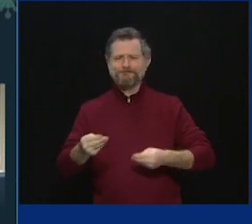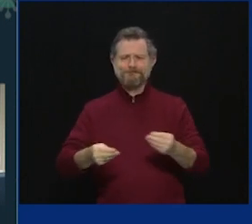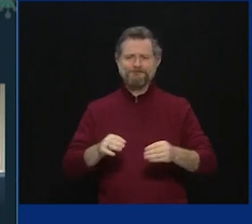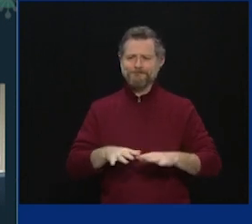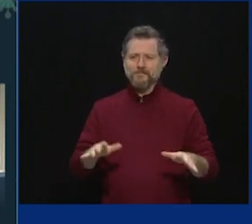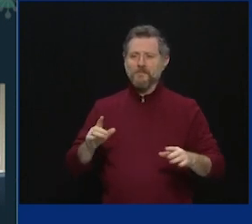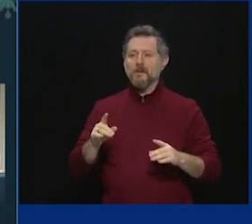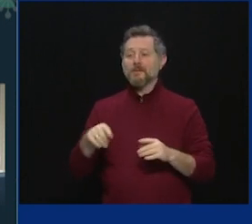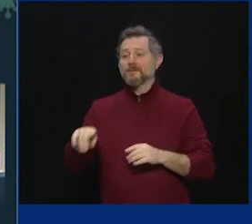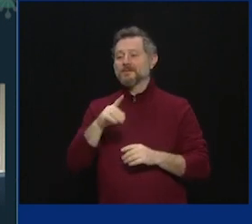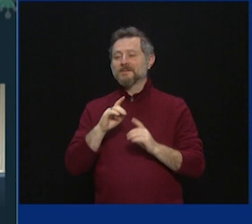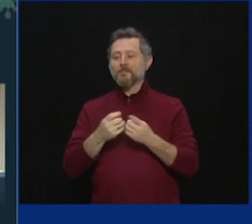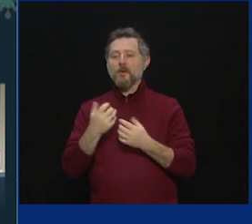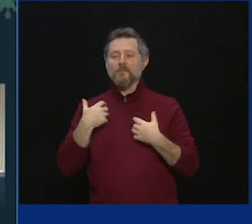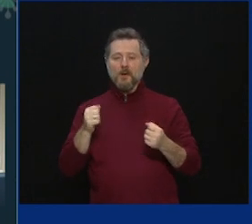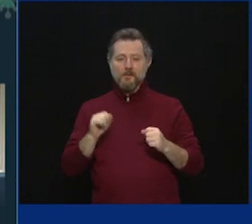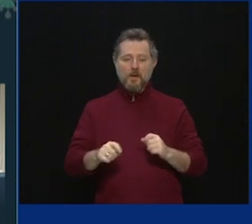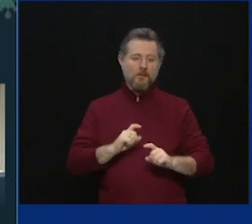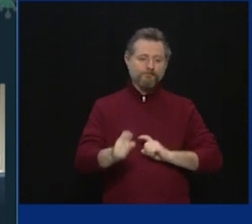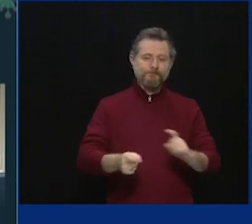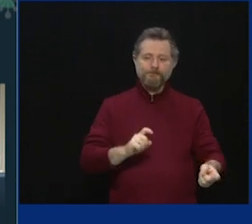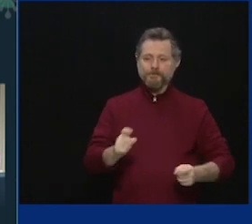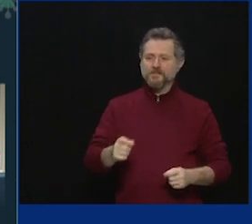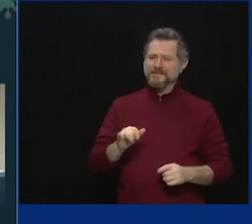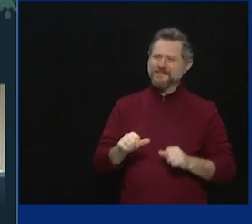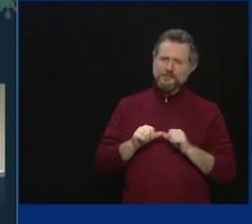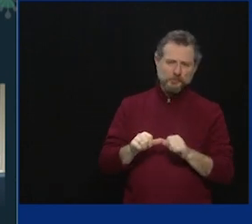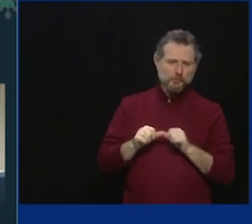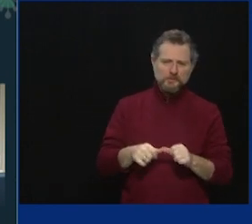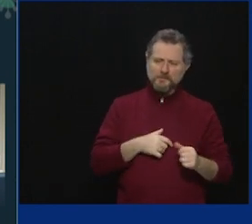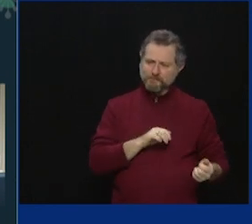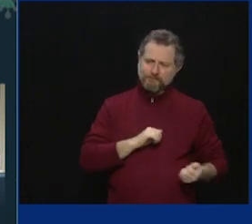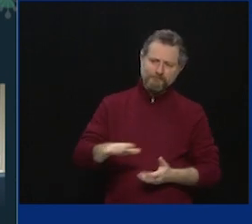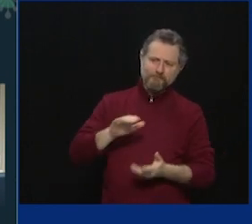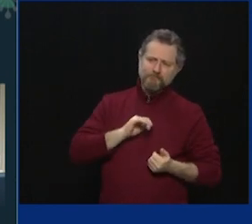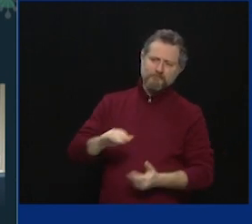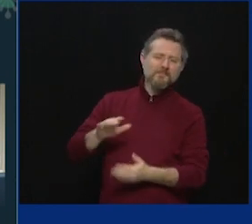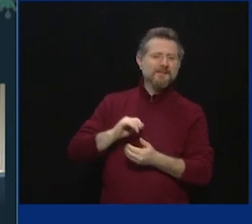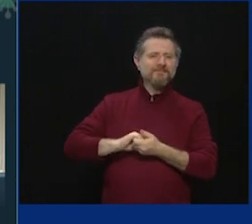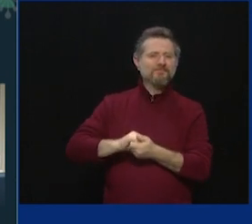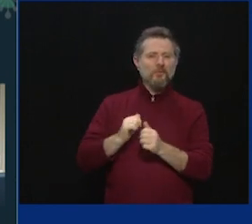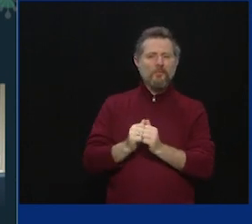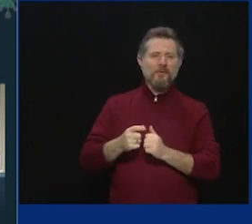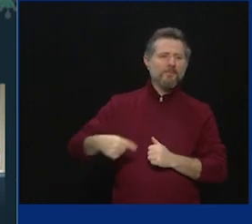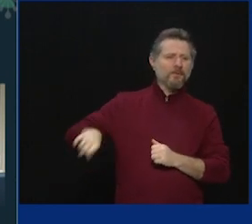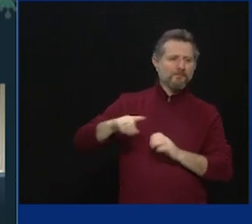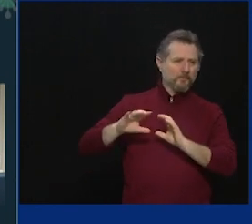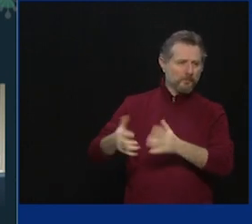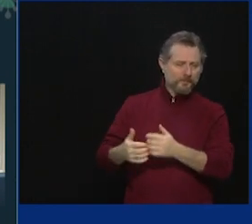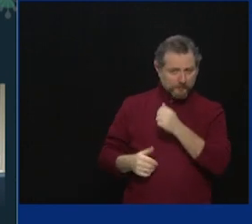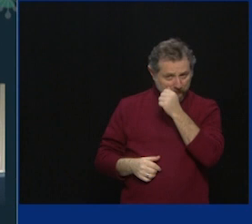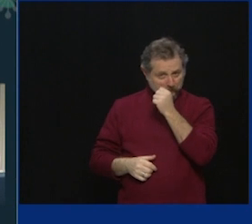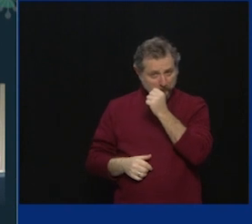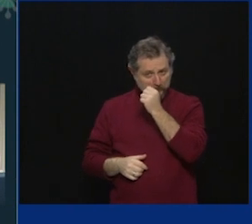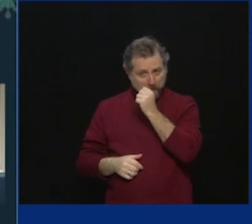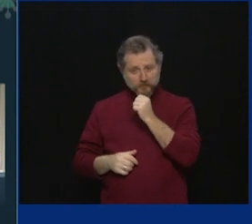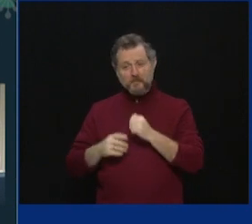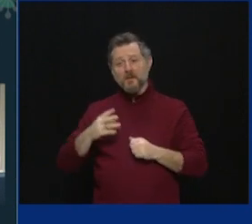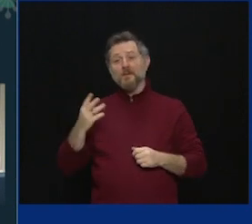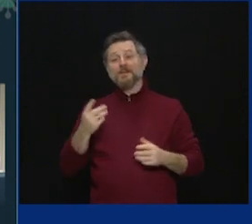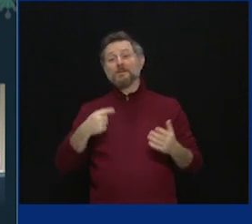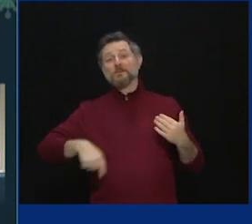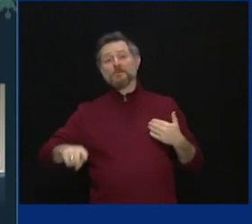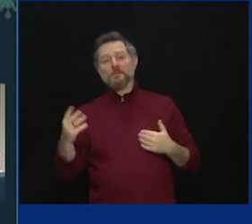resources to get them out. So we're continuing to bring resources to them directly. And again, Wednesday next week, we've already